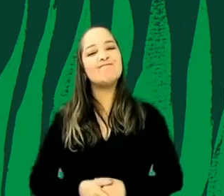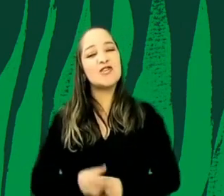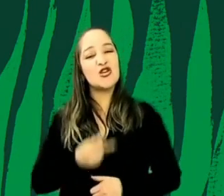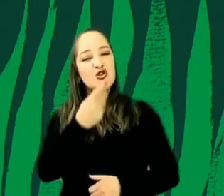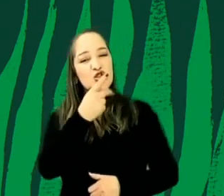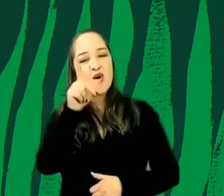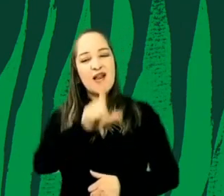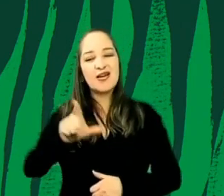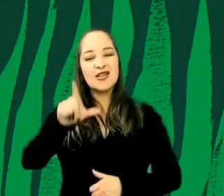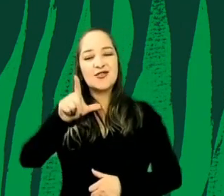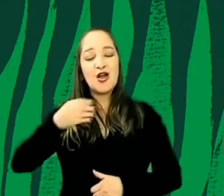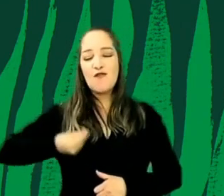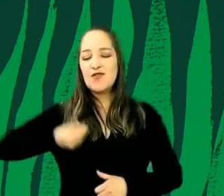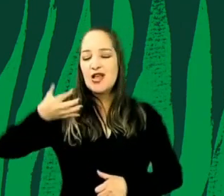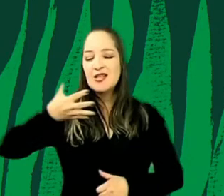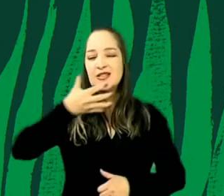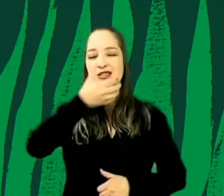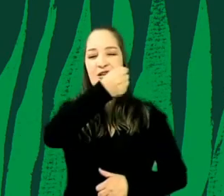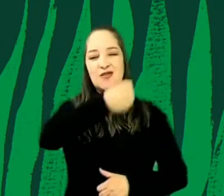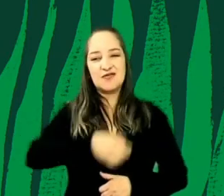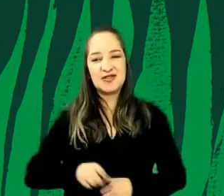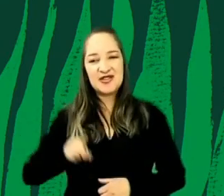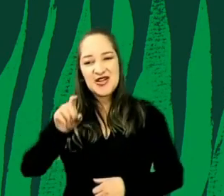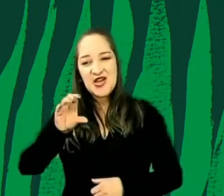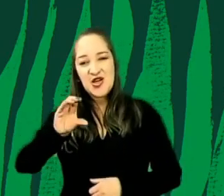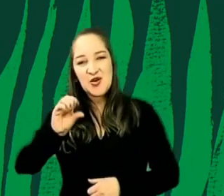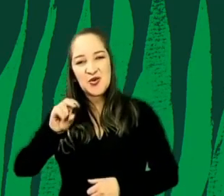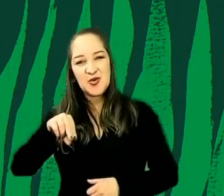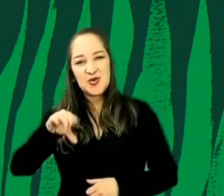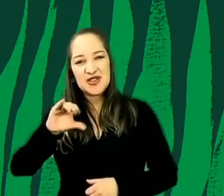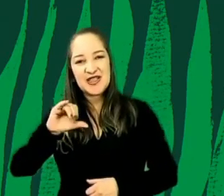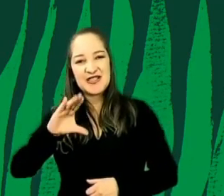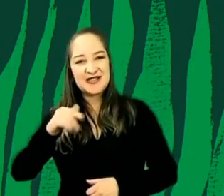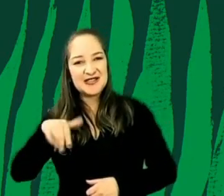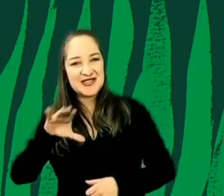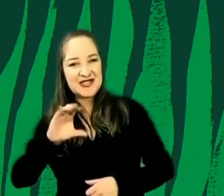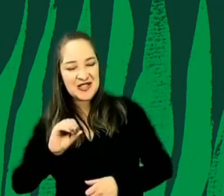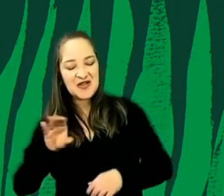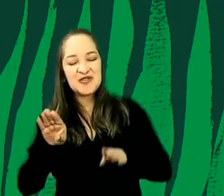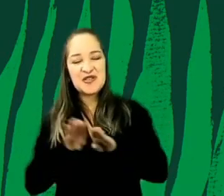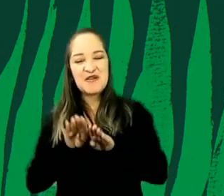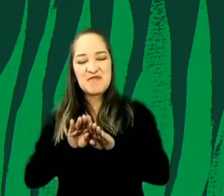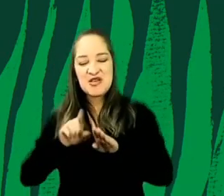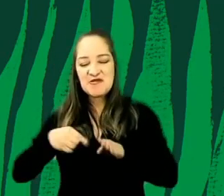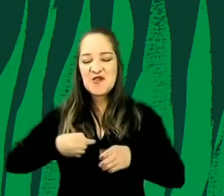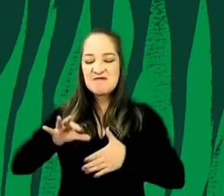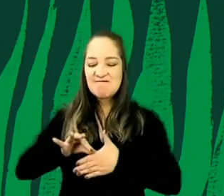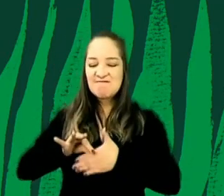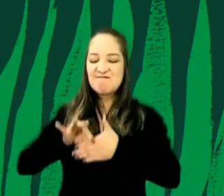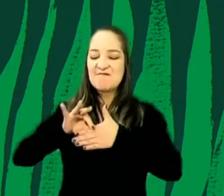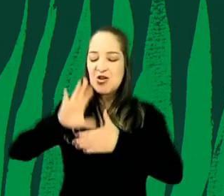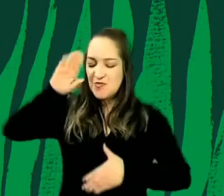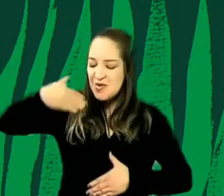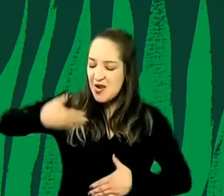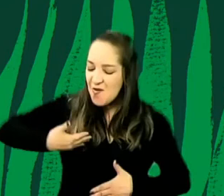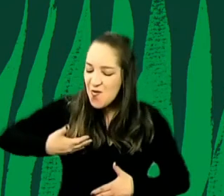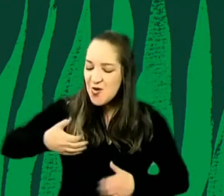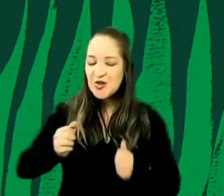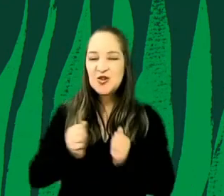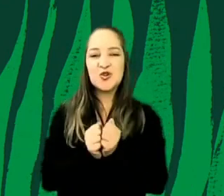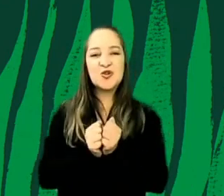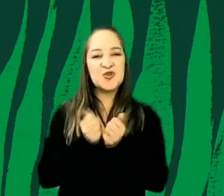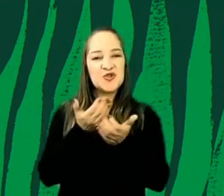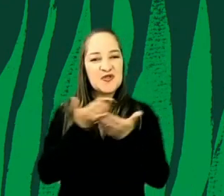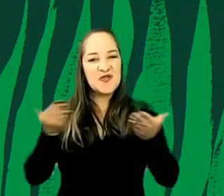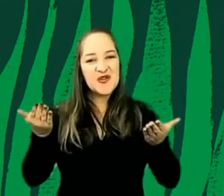saves our life. And Conceição, this great writer who is a great reference, it's always an honor to be here with. I